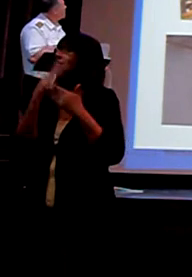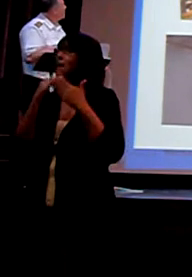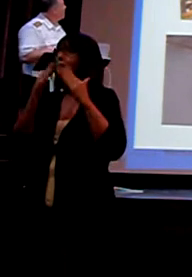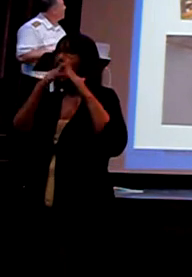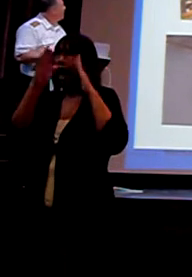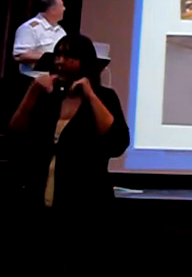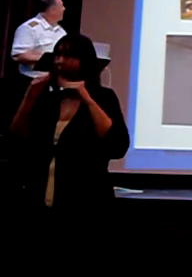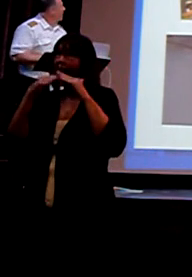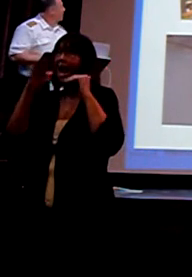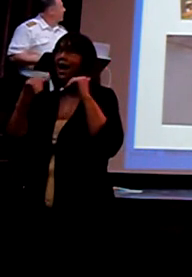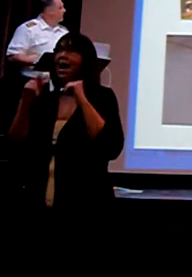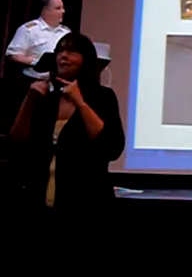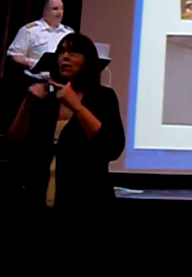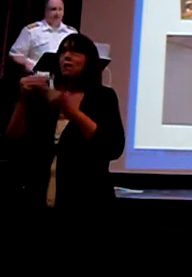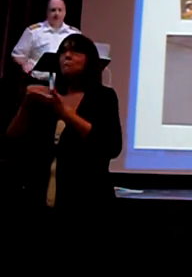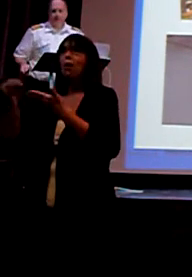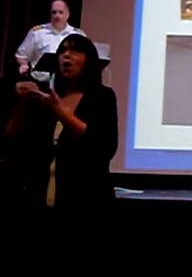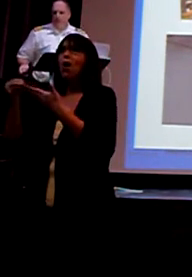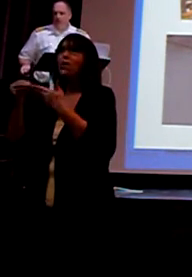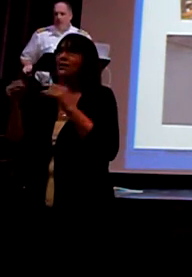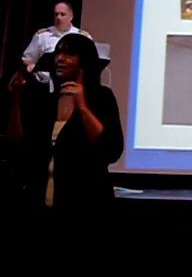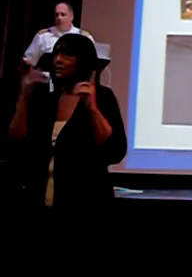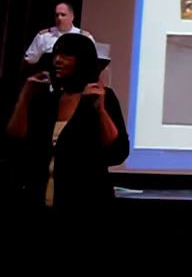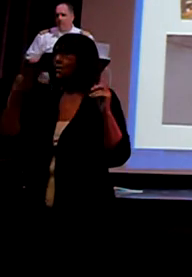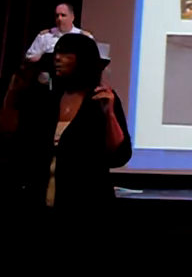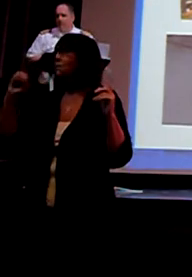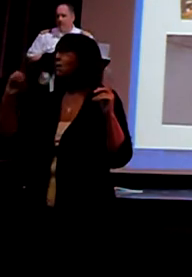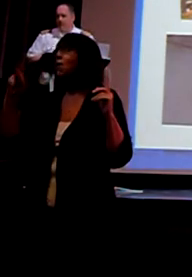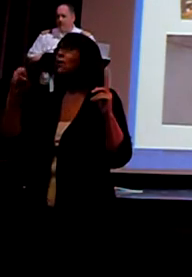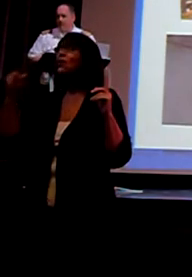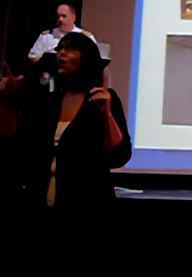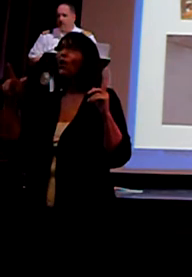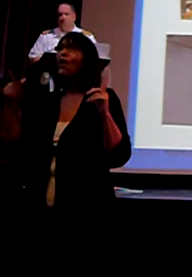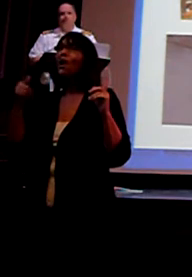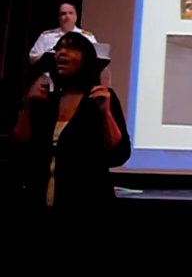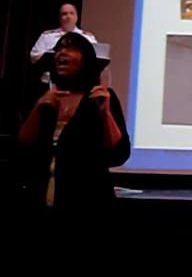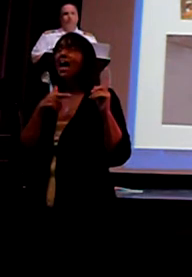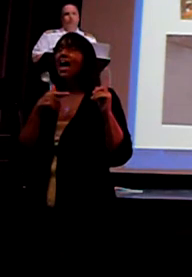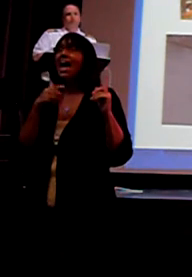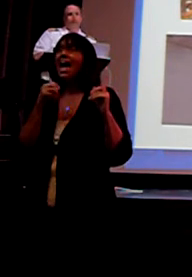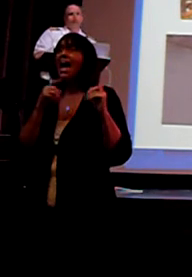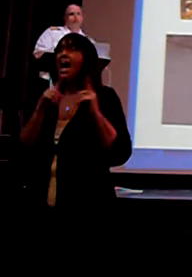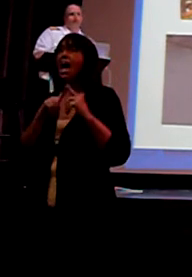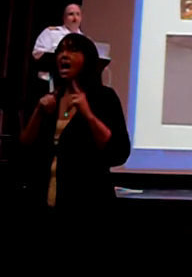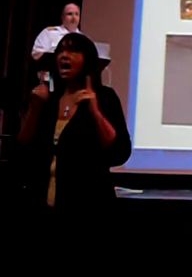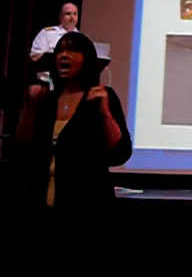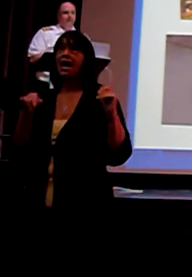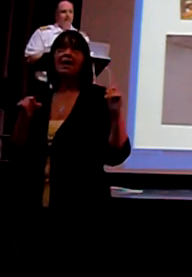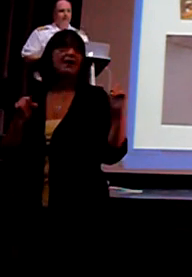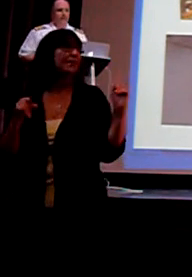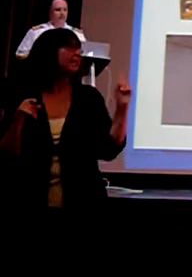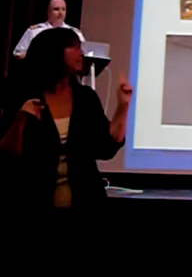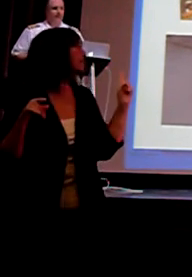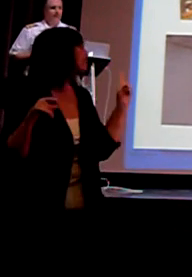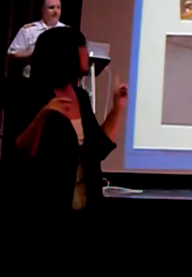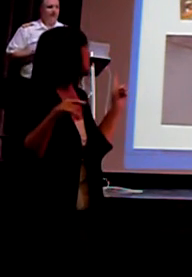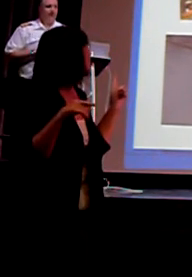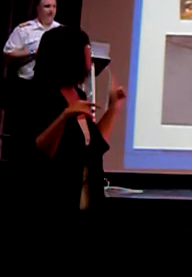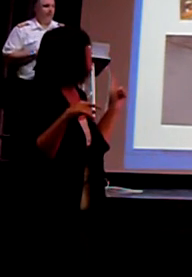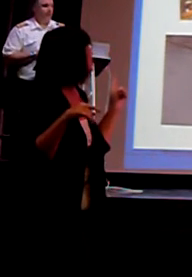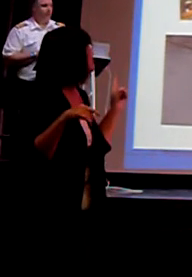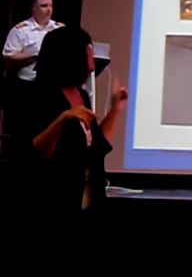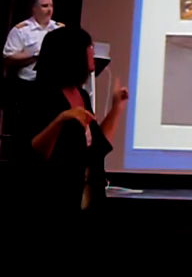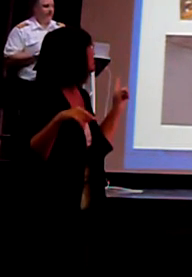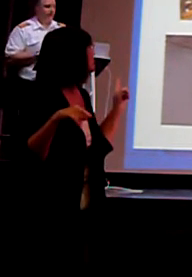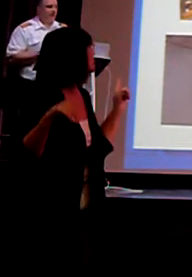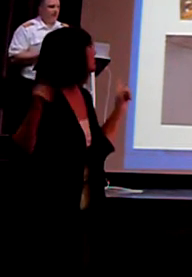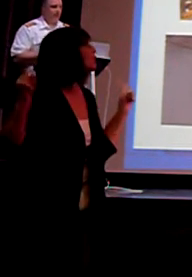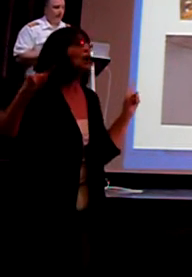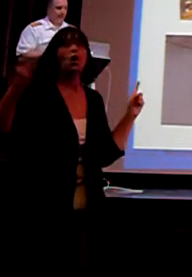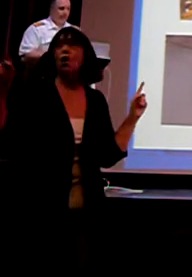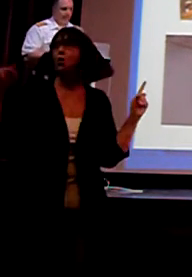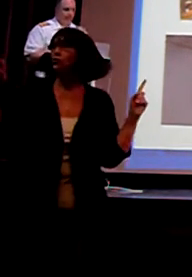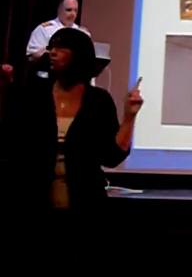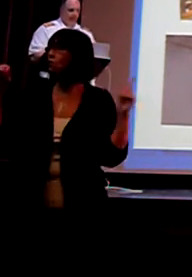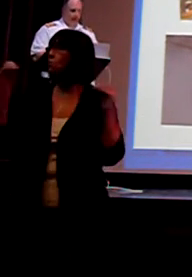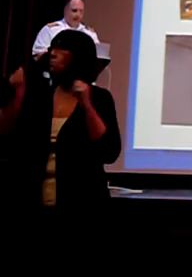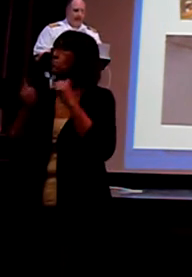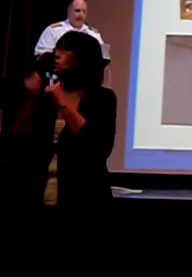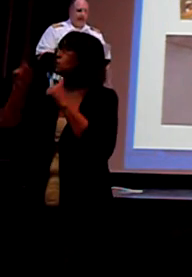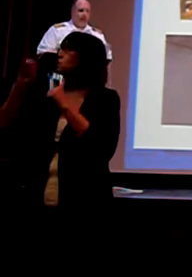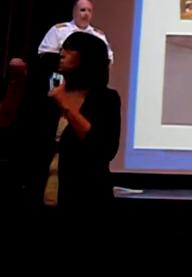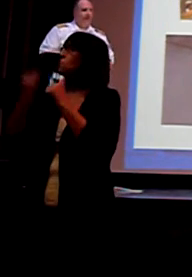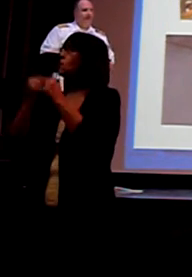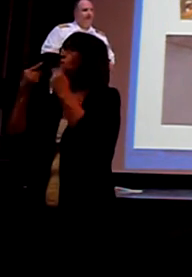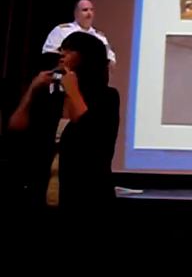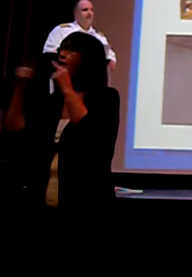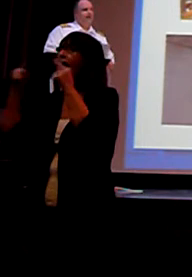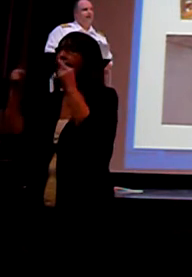areas, and couple of different areas. And then the Zoo of Rotterdam is one of the most famous in Europe,